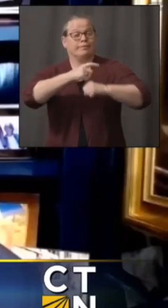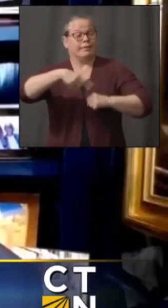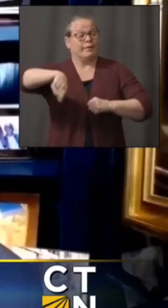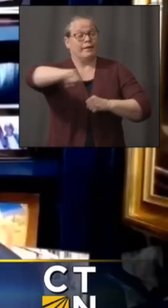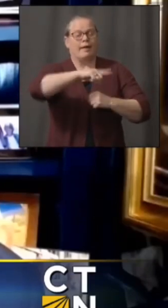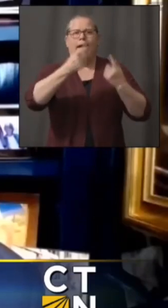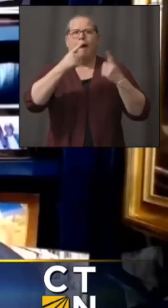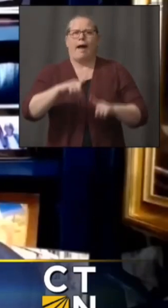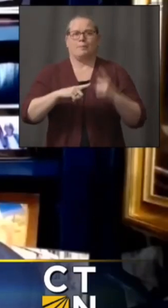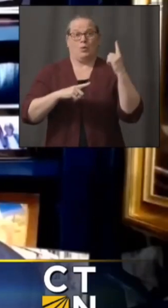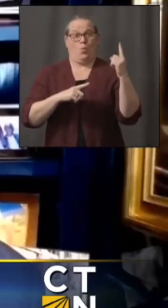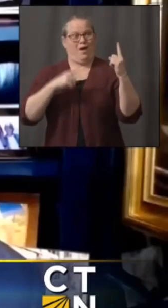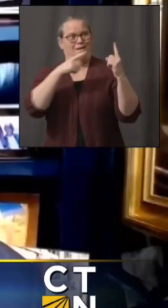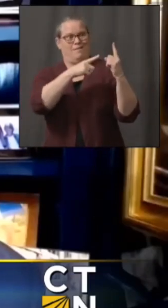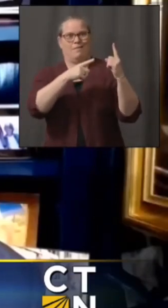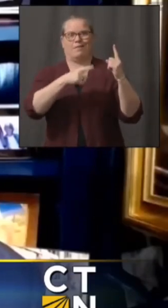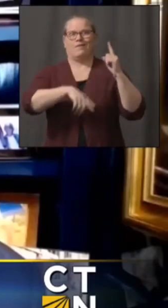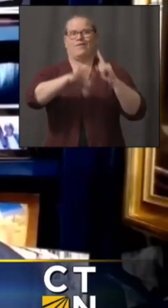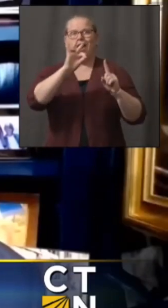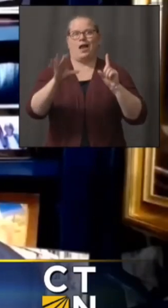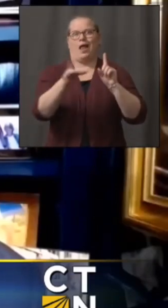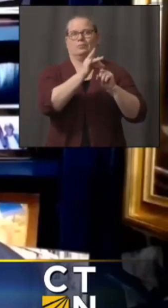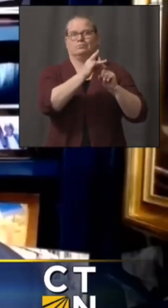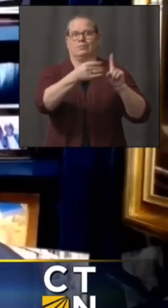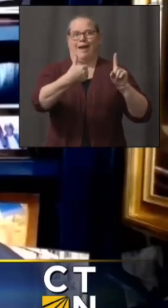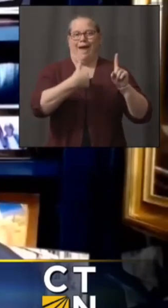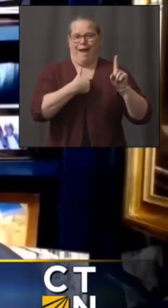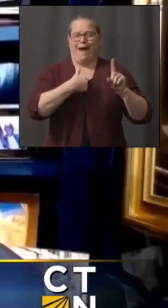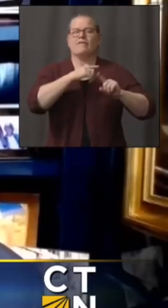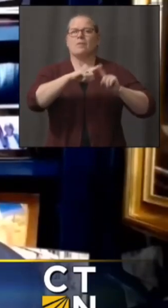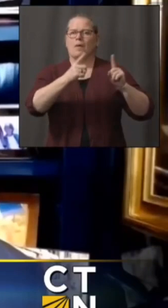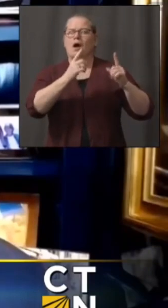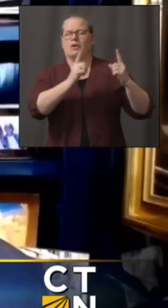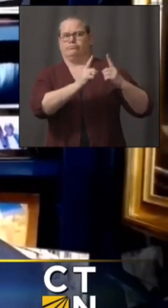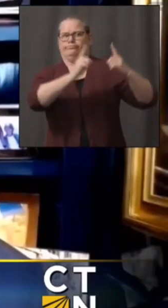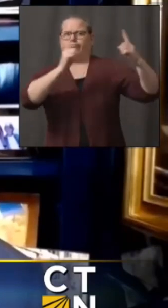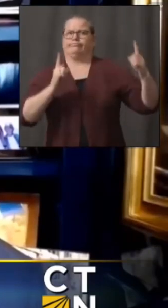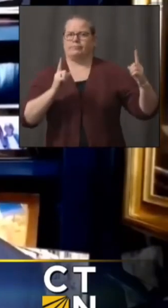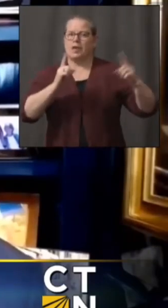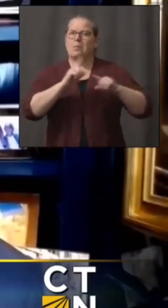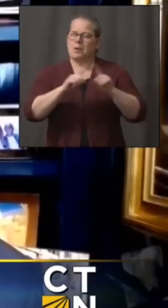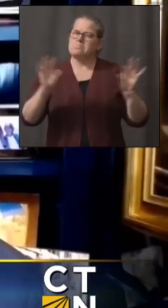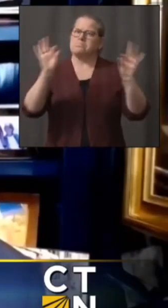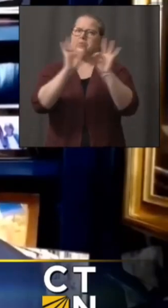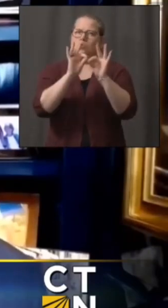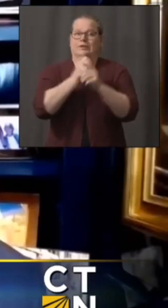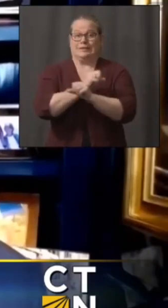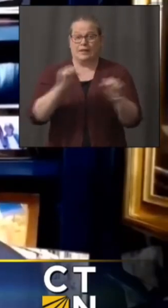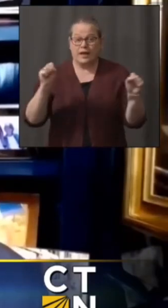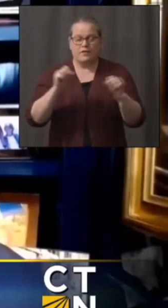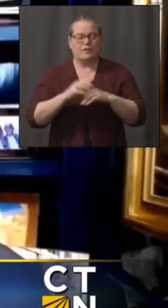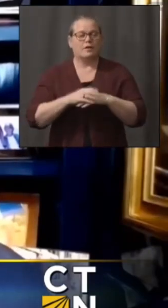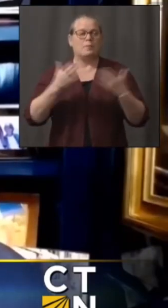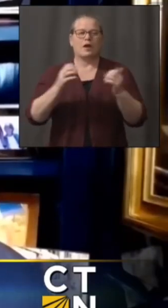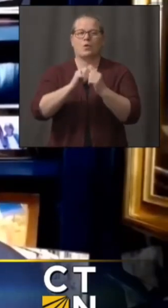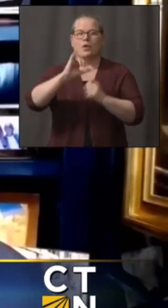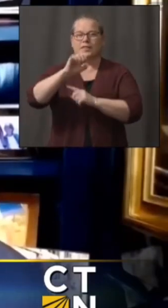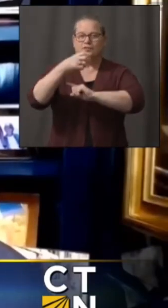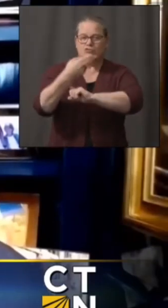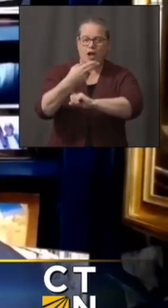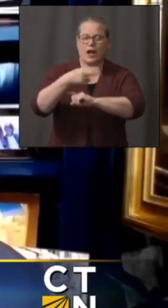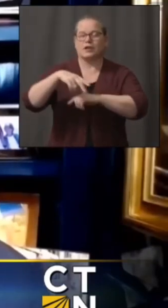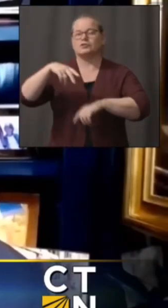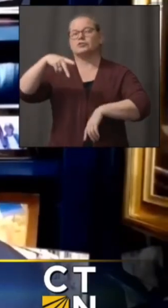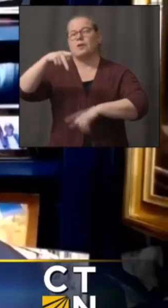on the side of safety. Here with Josh and Paul and Ellen Sapo-Sassu, maybe you know, is the great mayor of